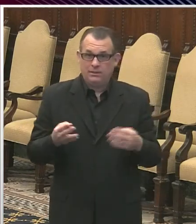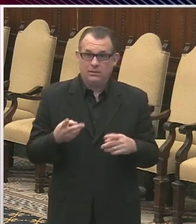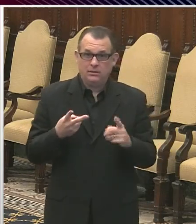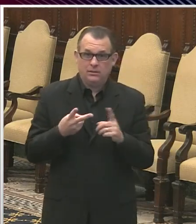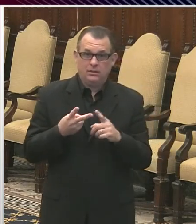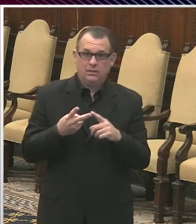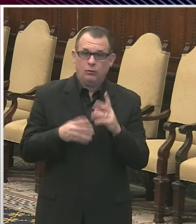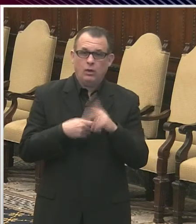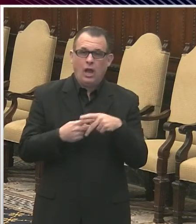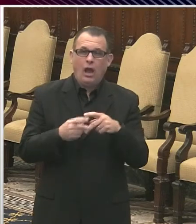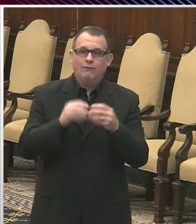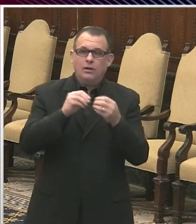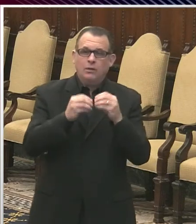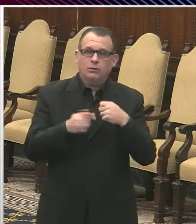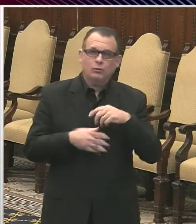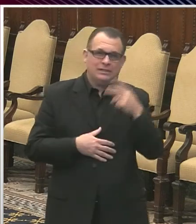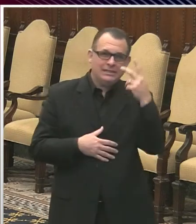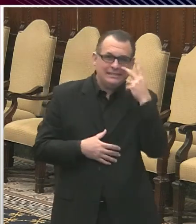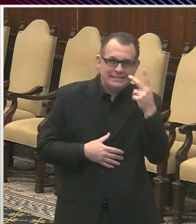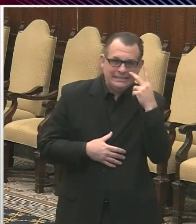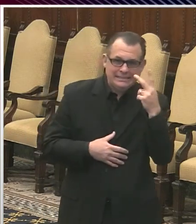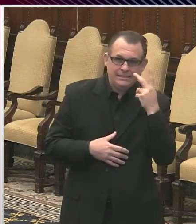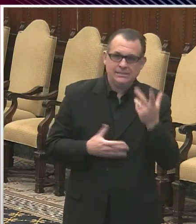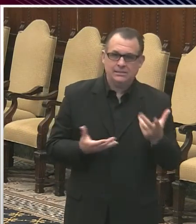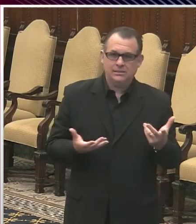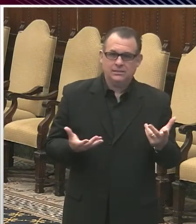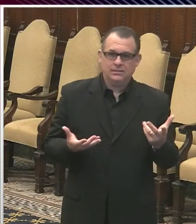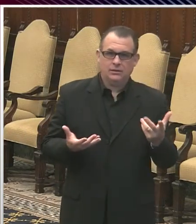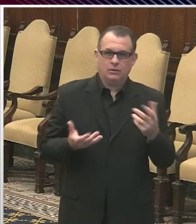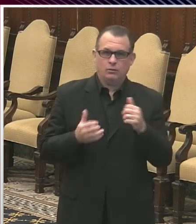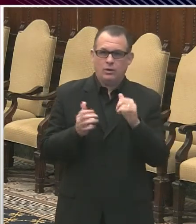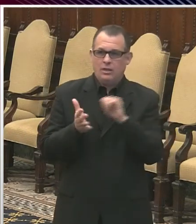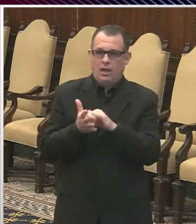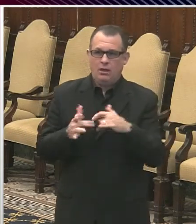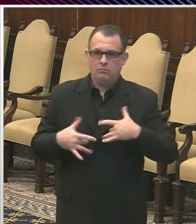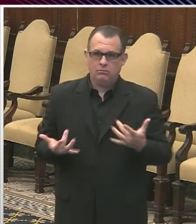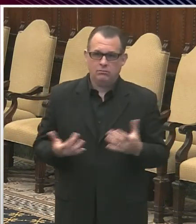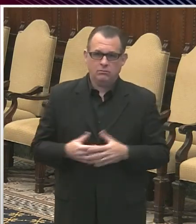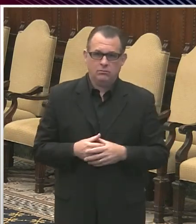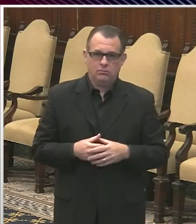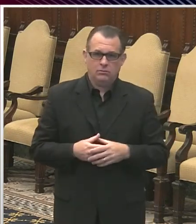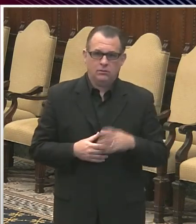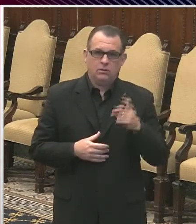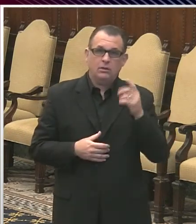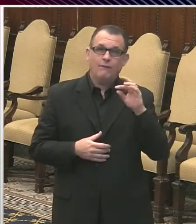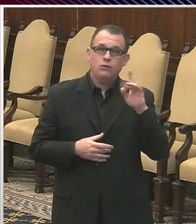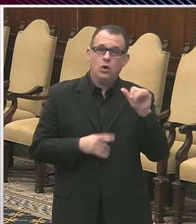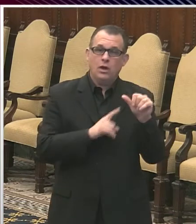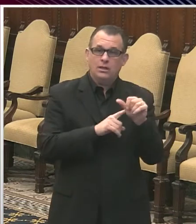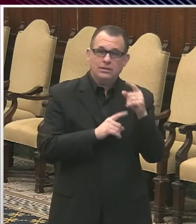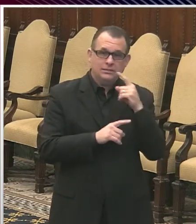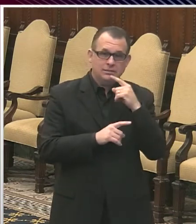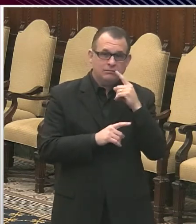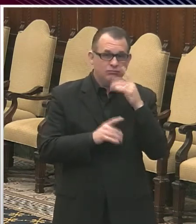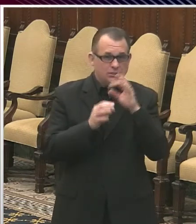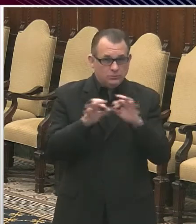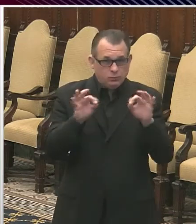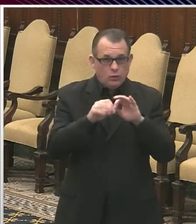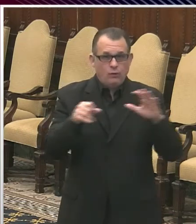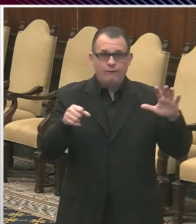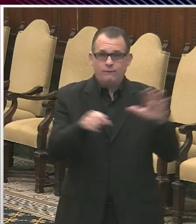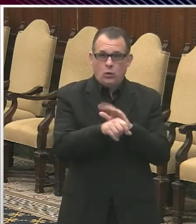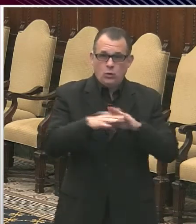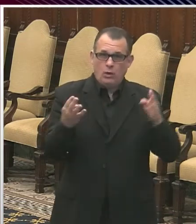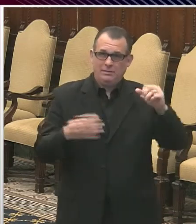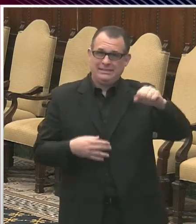threshold needs to be reached with that? It's absolutely important to full reopening so that ideally